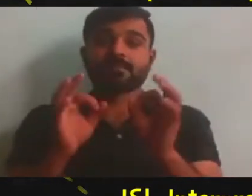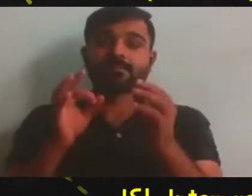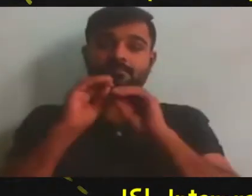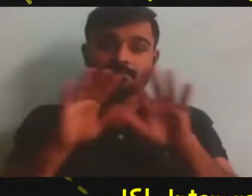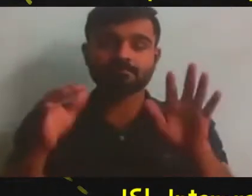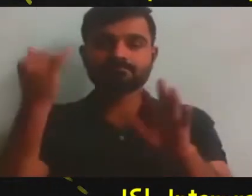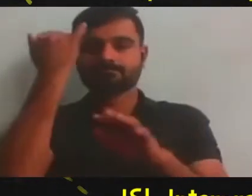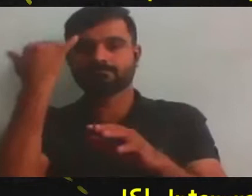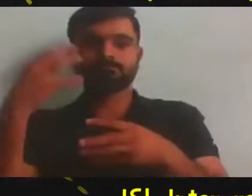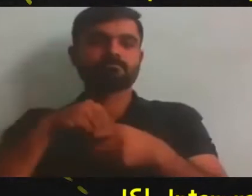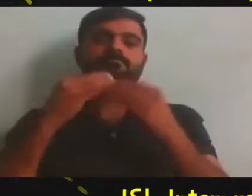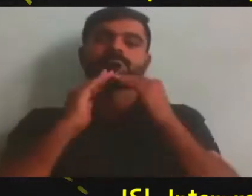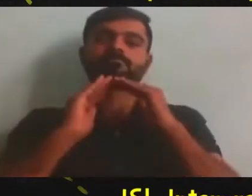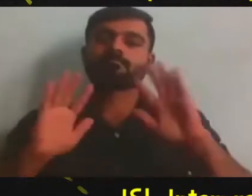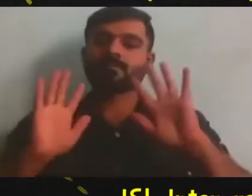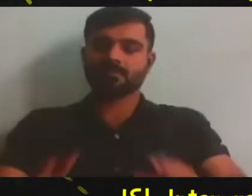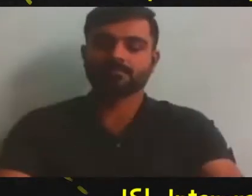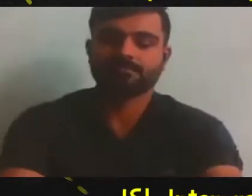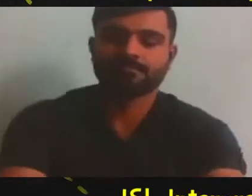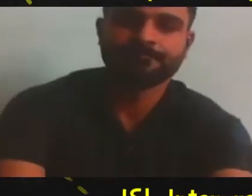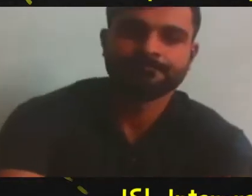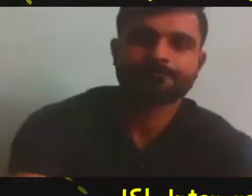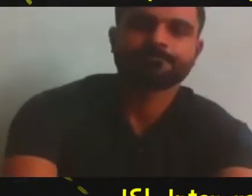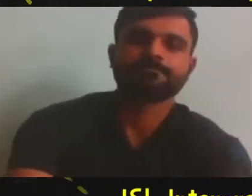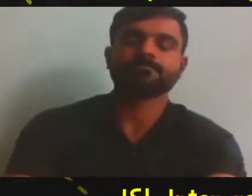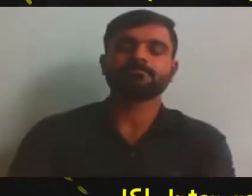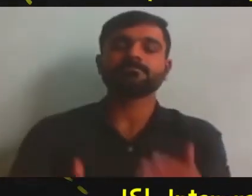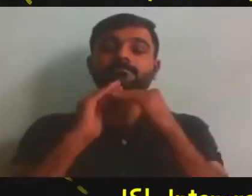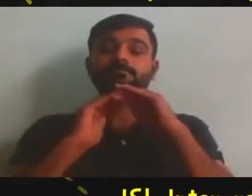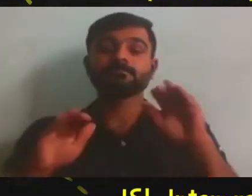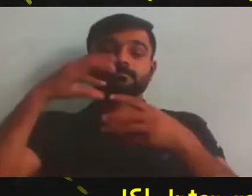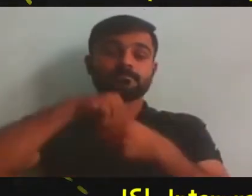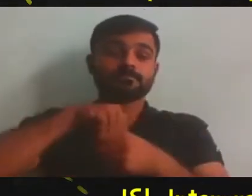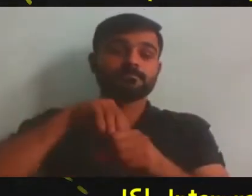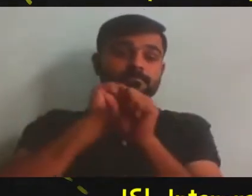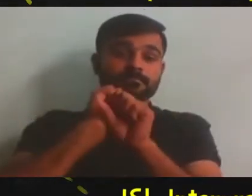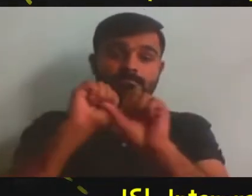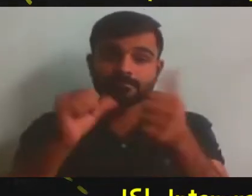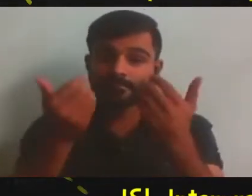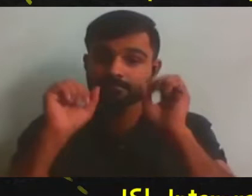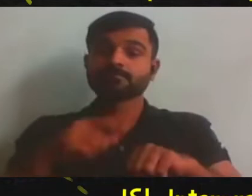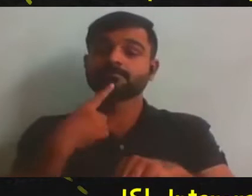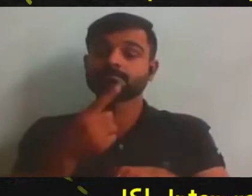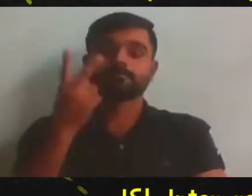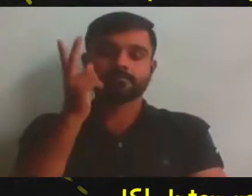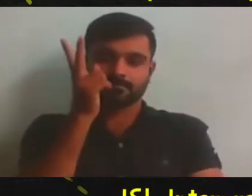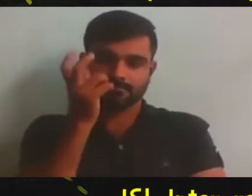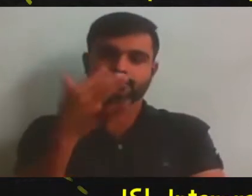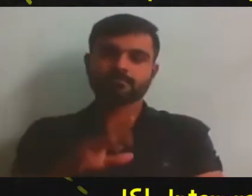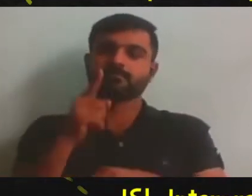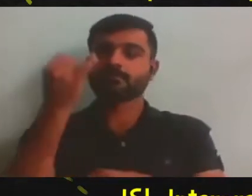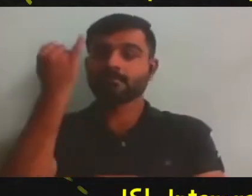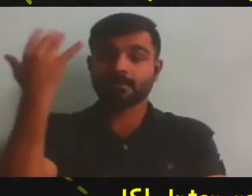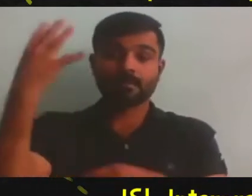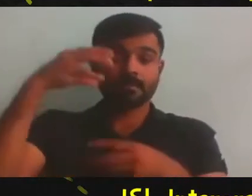that children have. It is very rare for an adult to be able to capture them unless we listen. And that was the idea behind